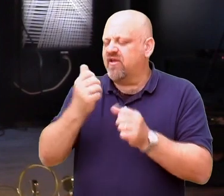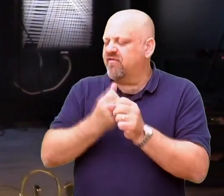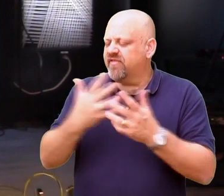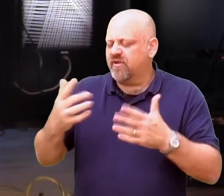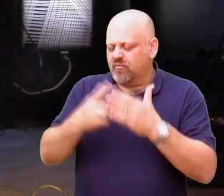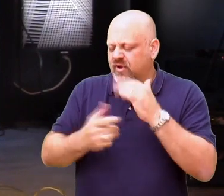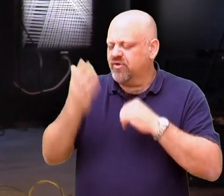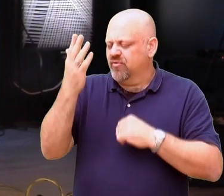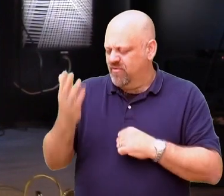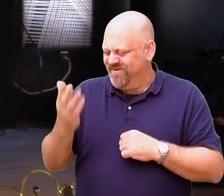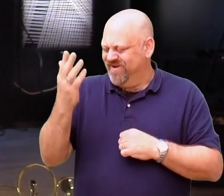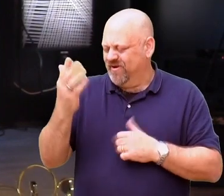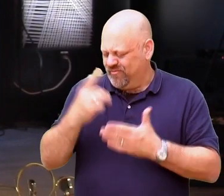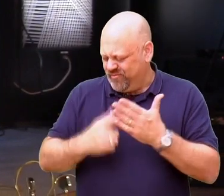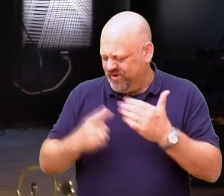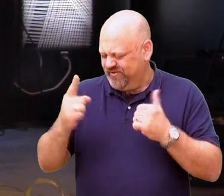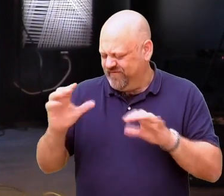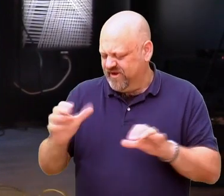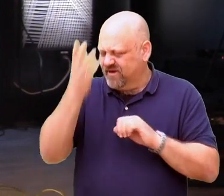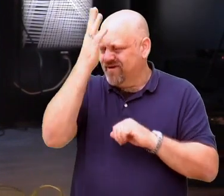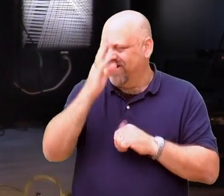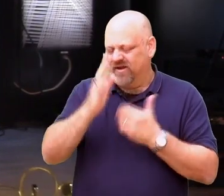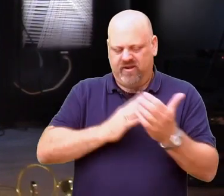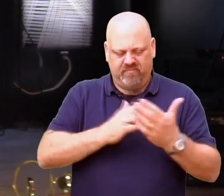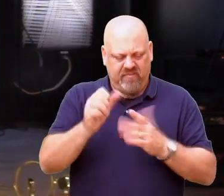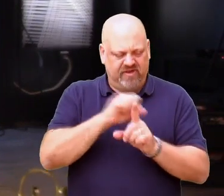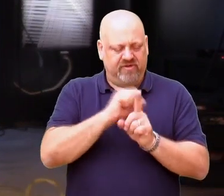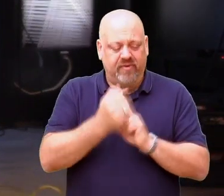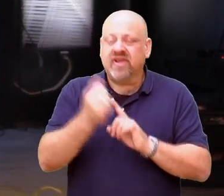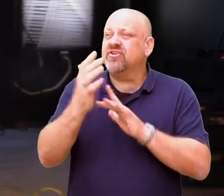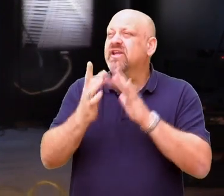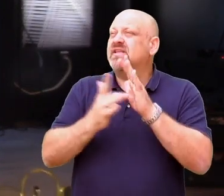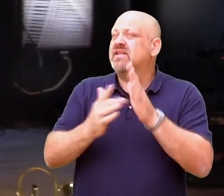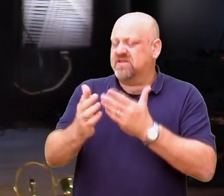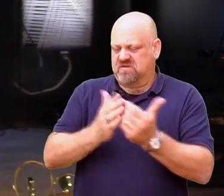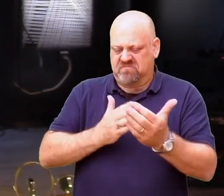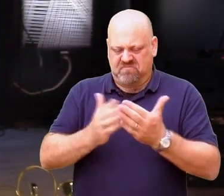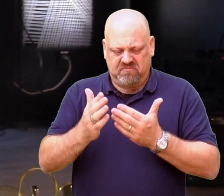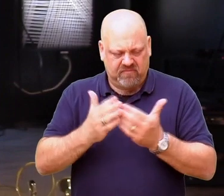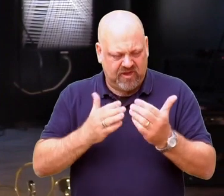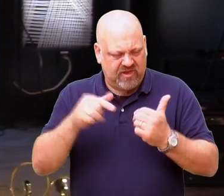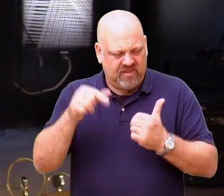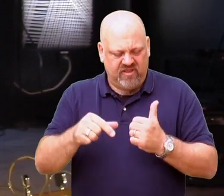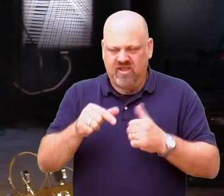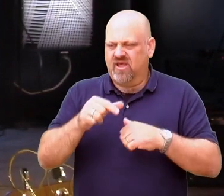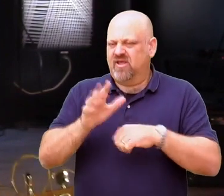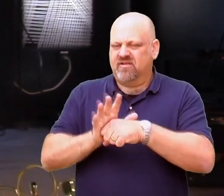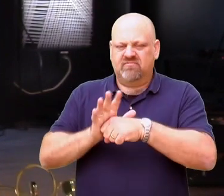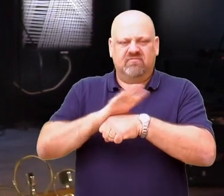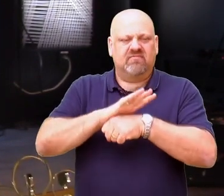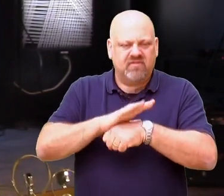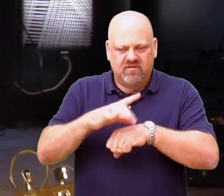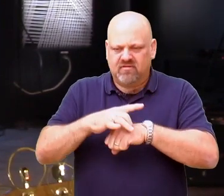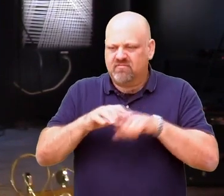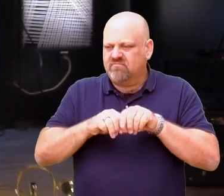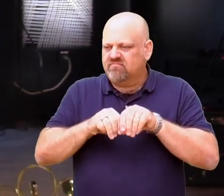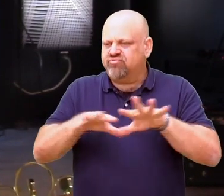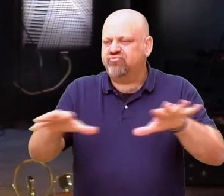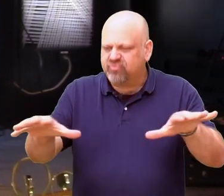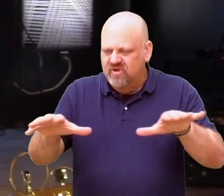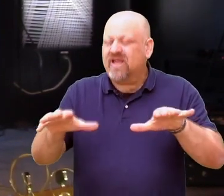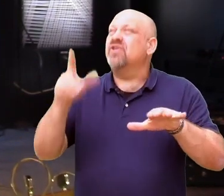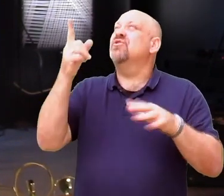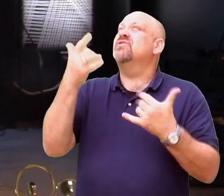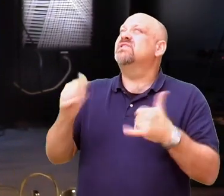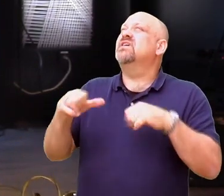Jesus, we thank you for everything that you are and everything that you've done, God, regardless of the situation. Jesus, regardless of this global pandemic, you